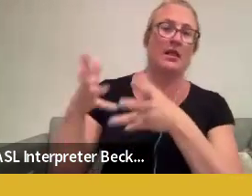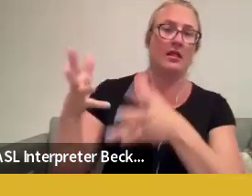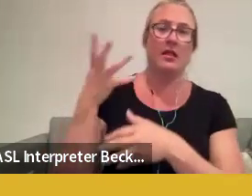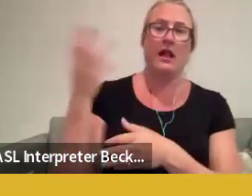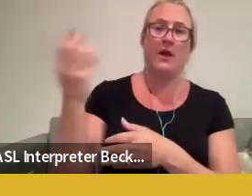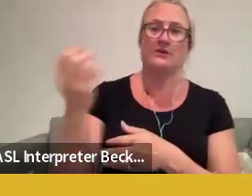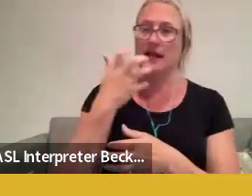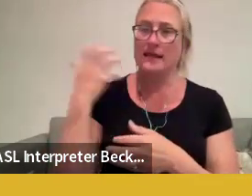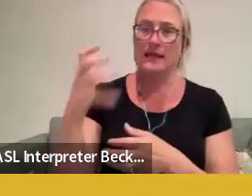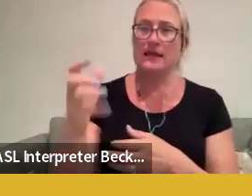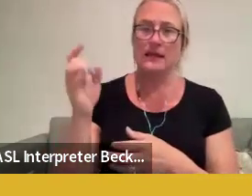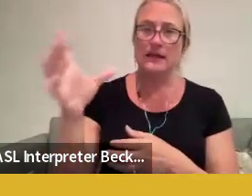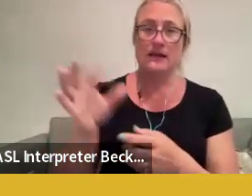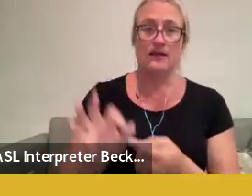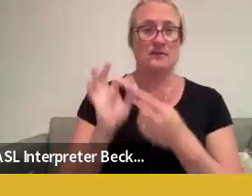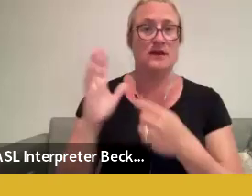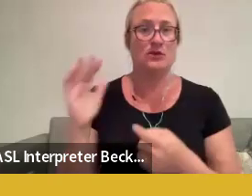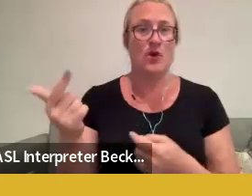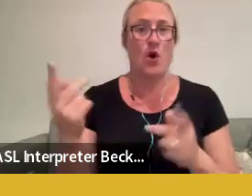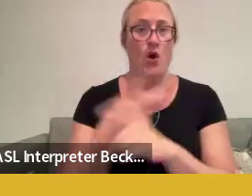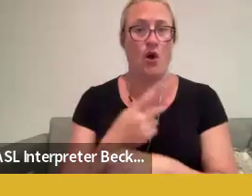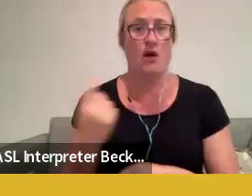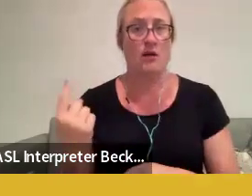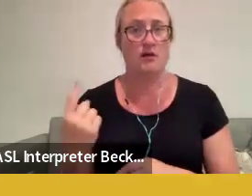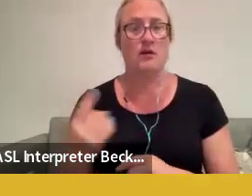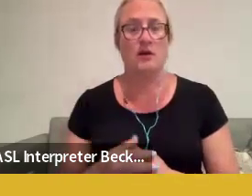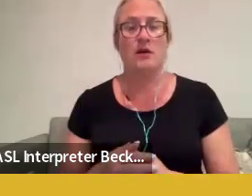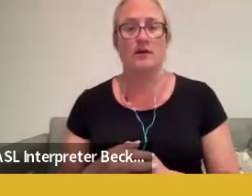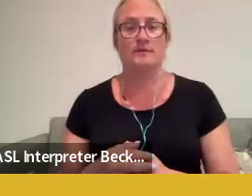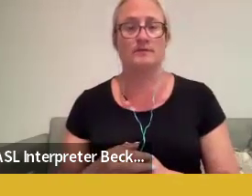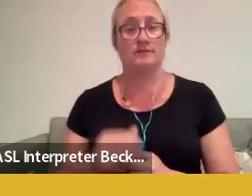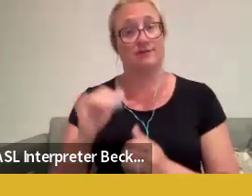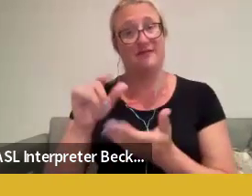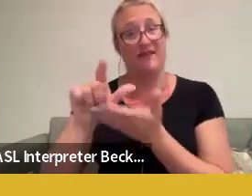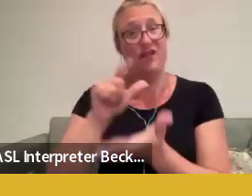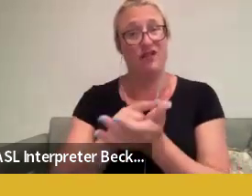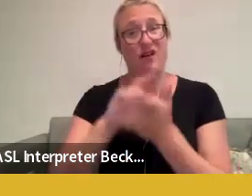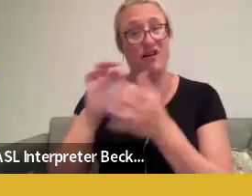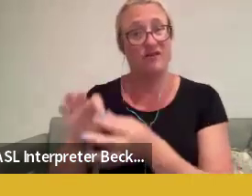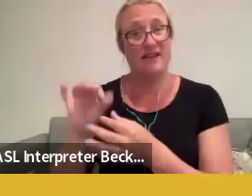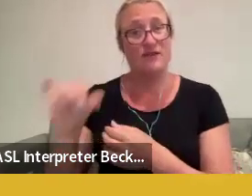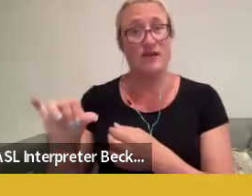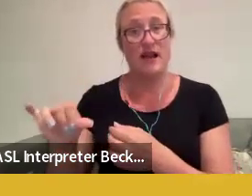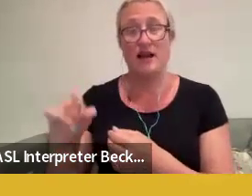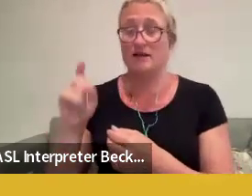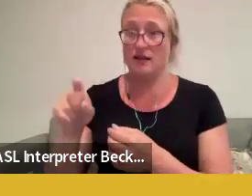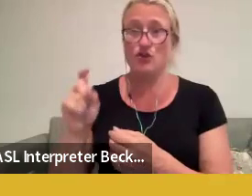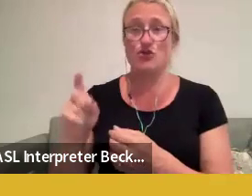heat, especially dogs. And it is law for them also to